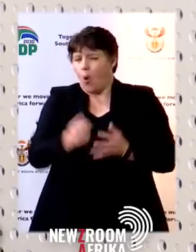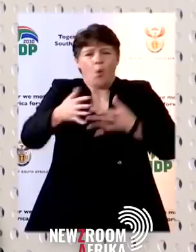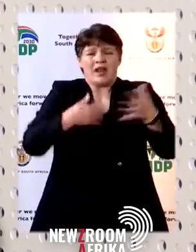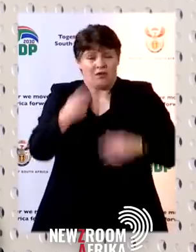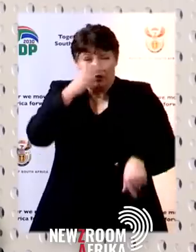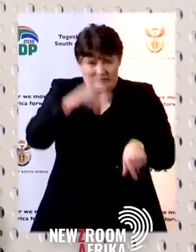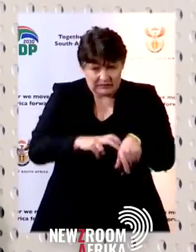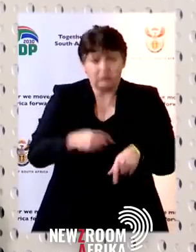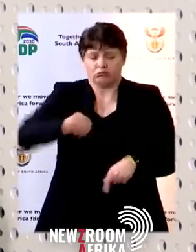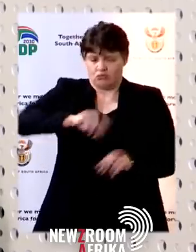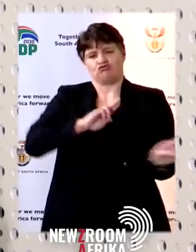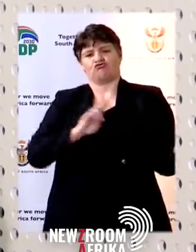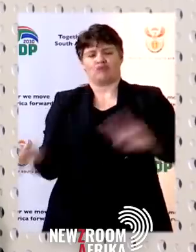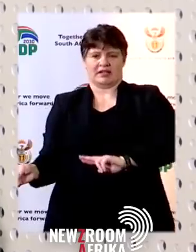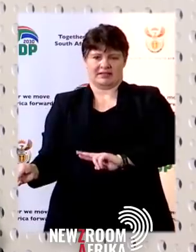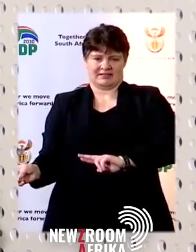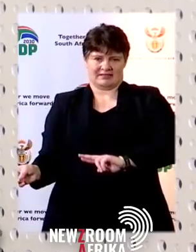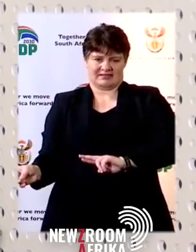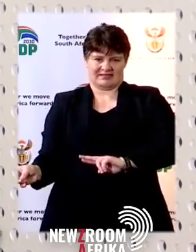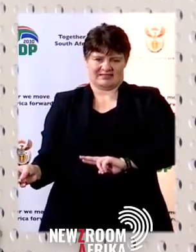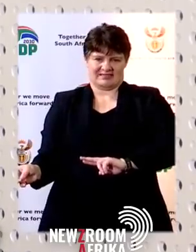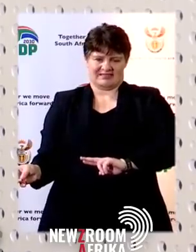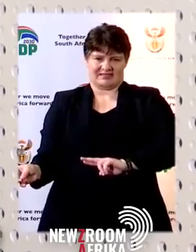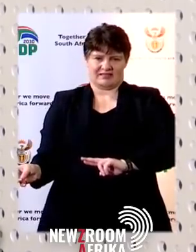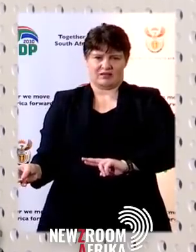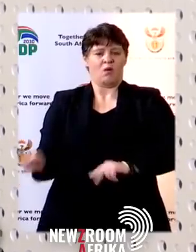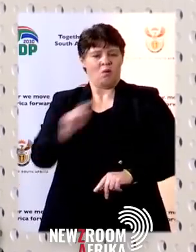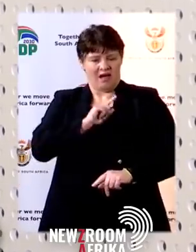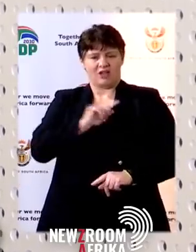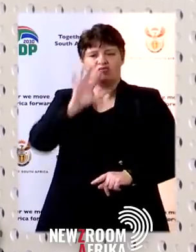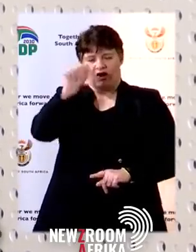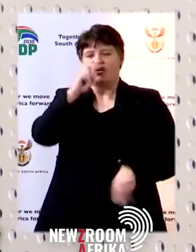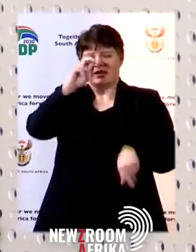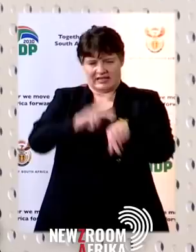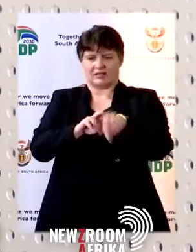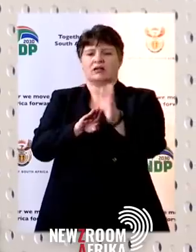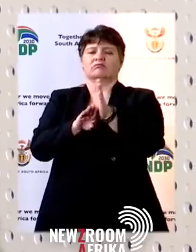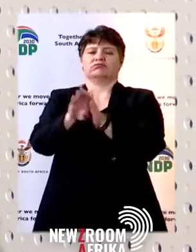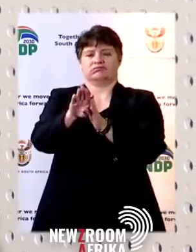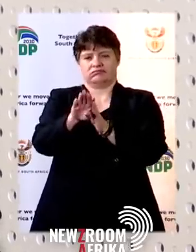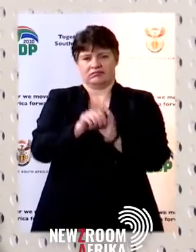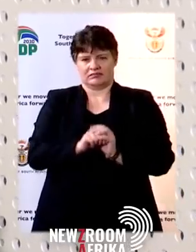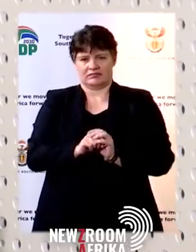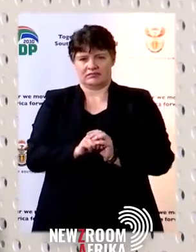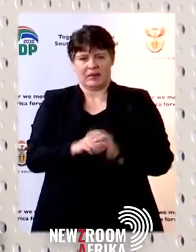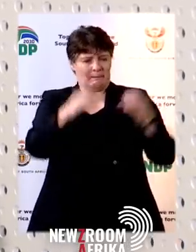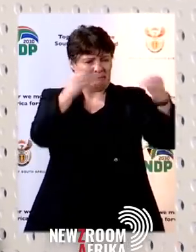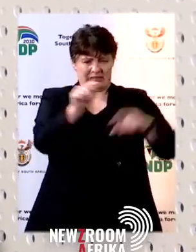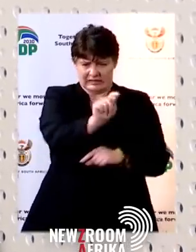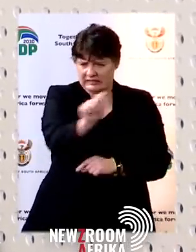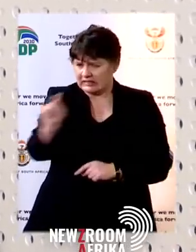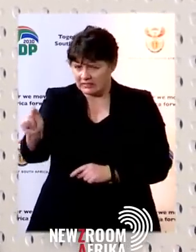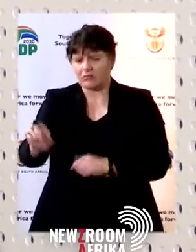it takes to get our country going forward, to support our firms and